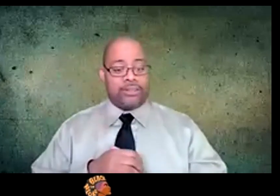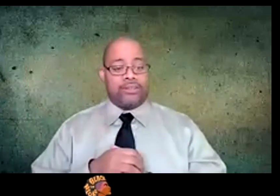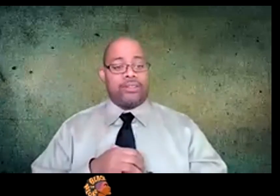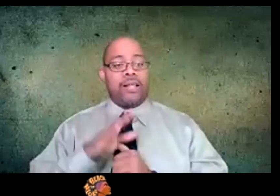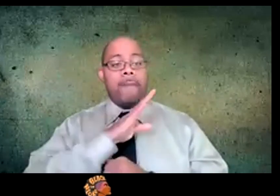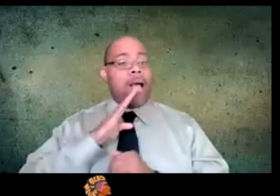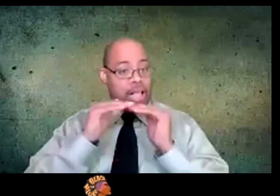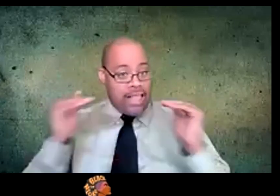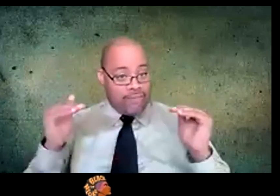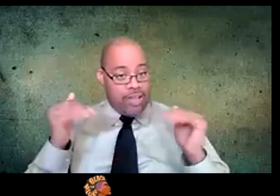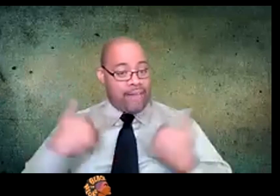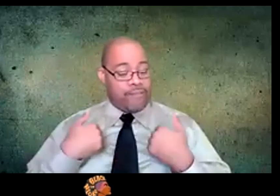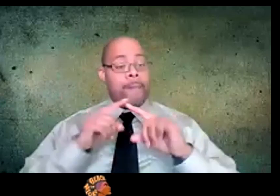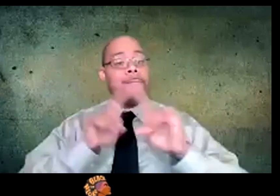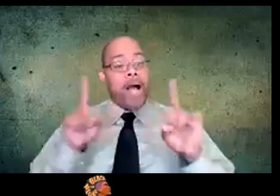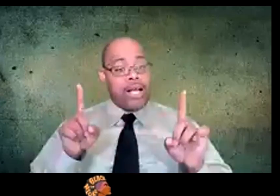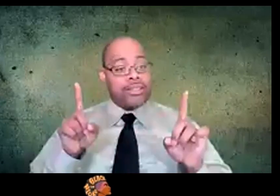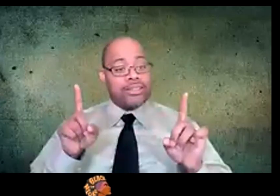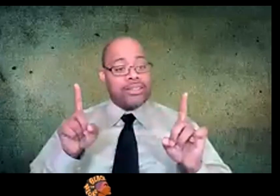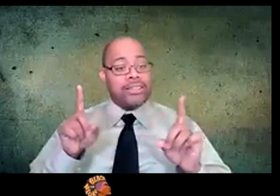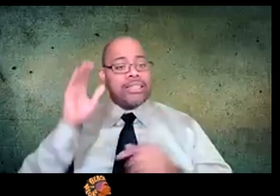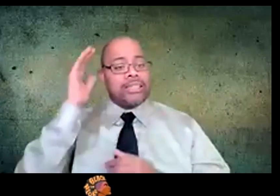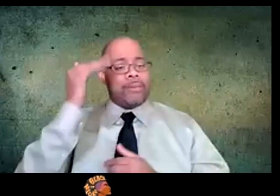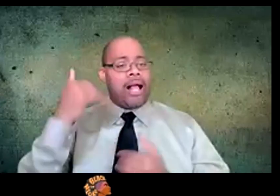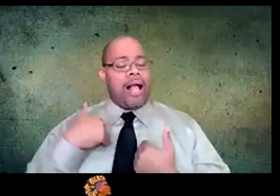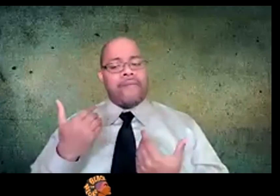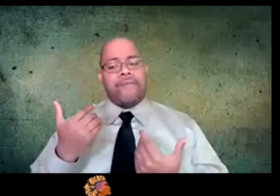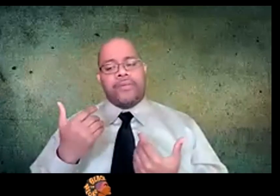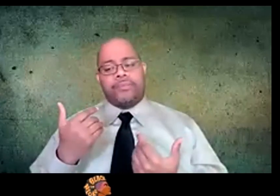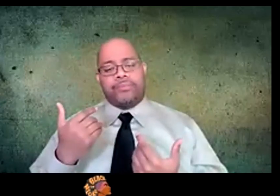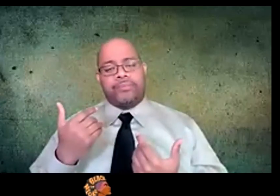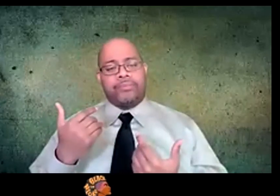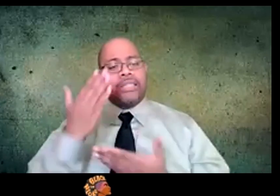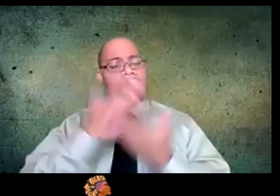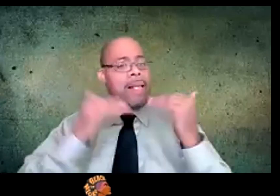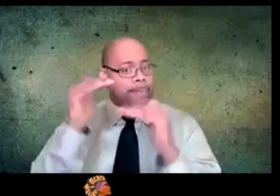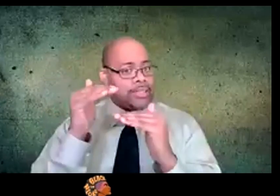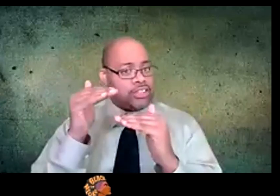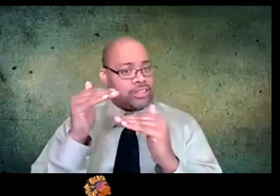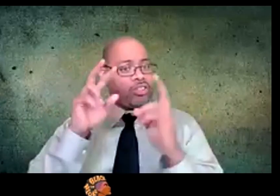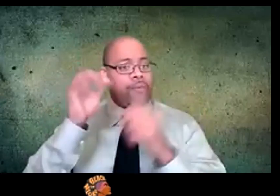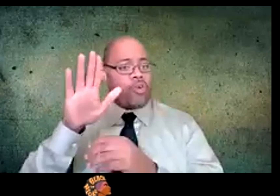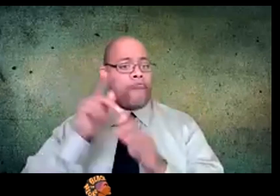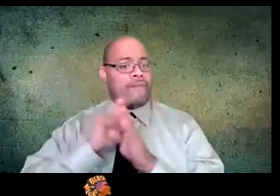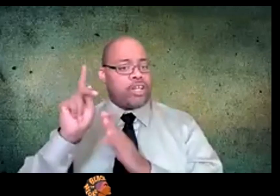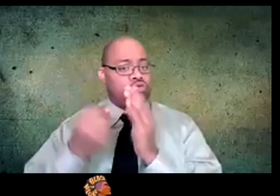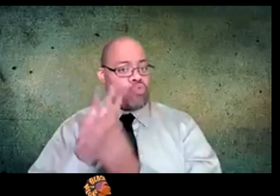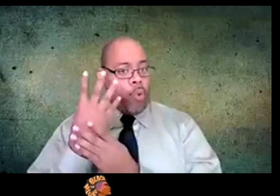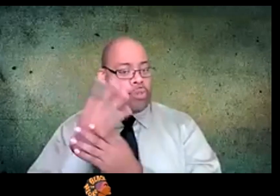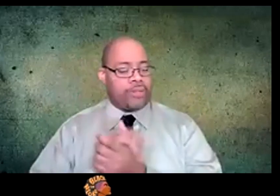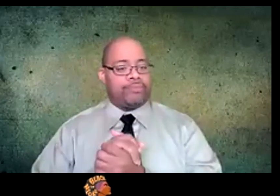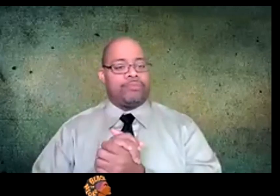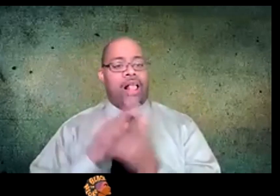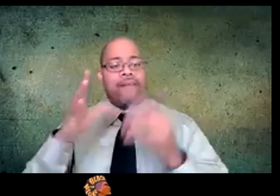level. However, there does seem to be some limitations in terms of your professional growth. A lot